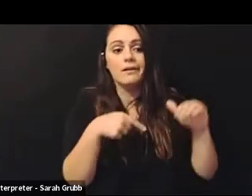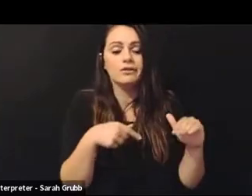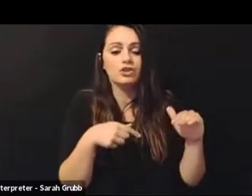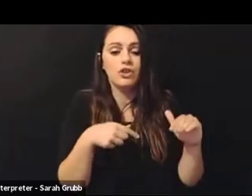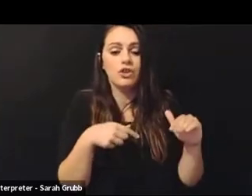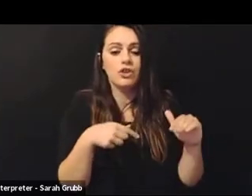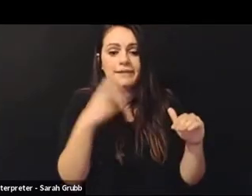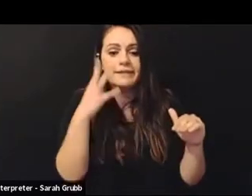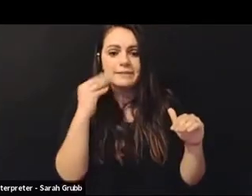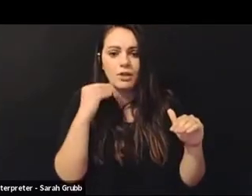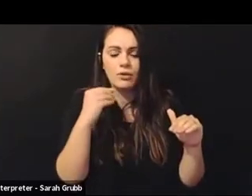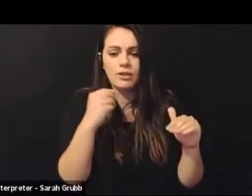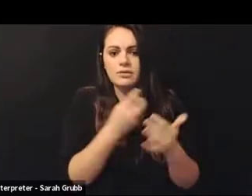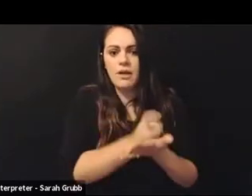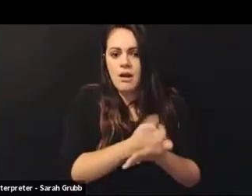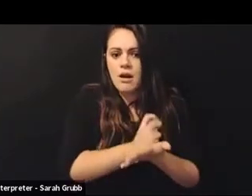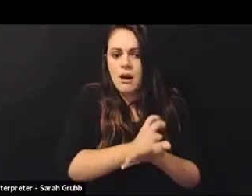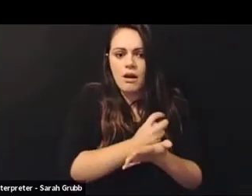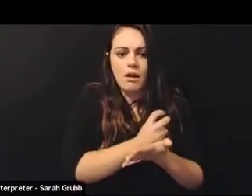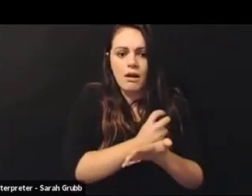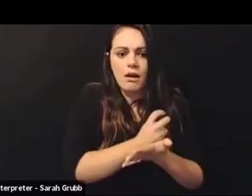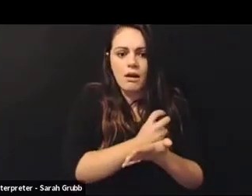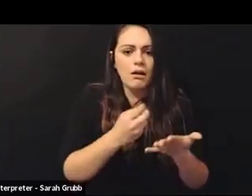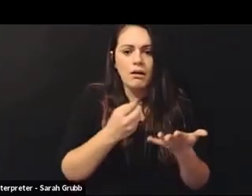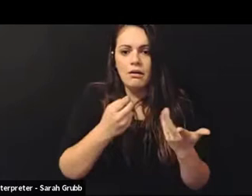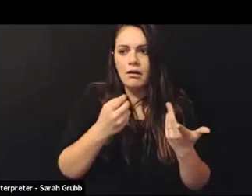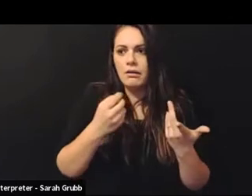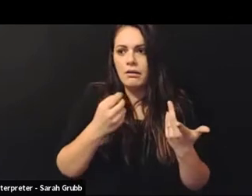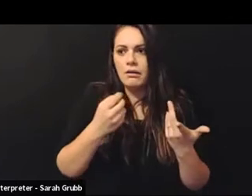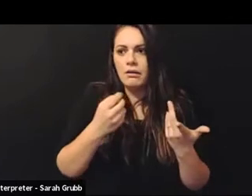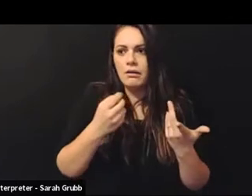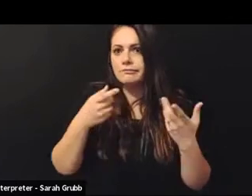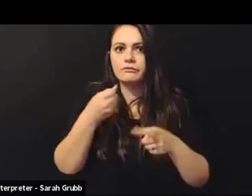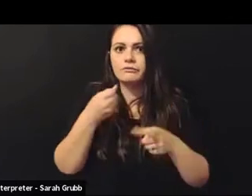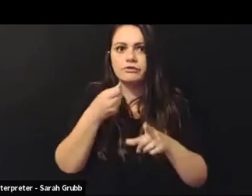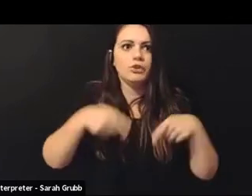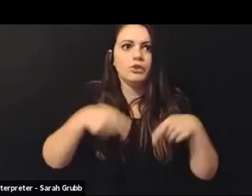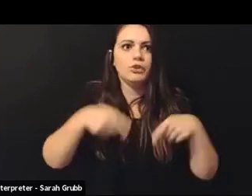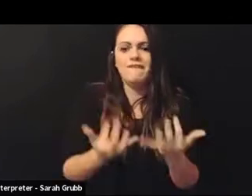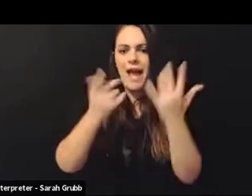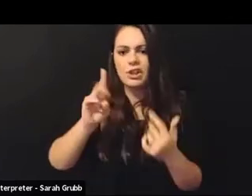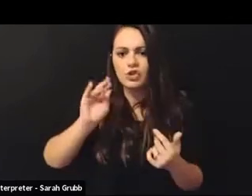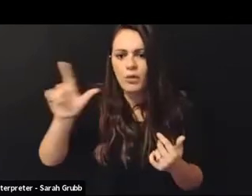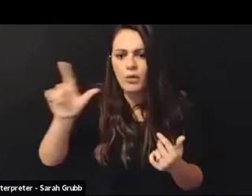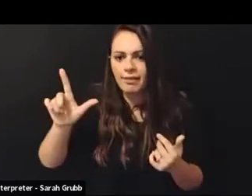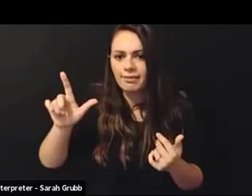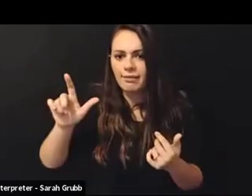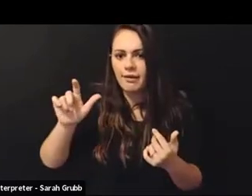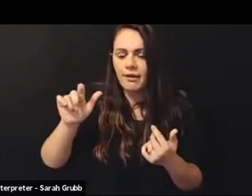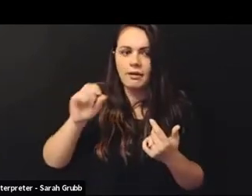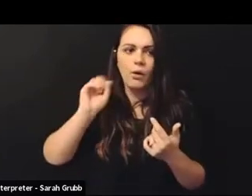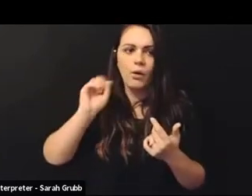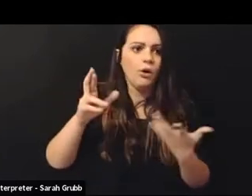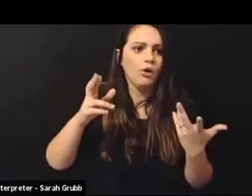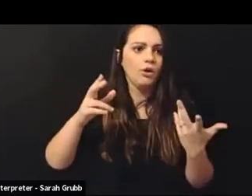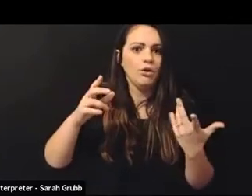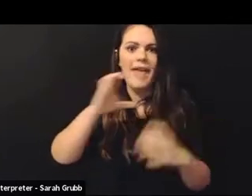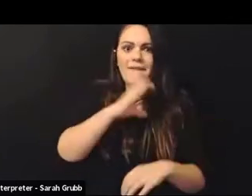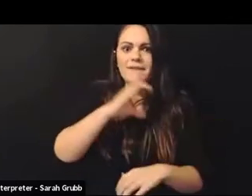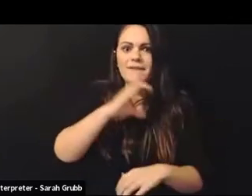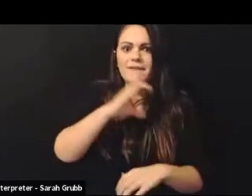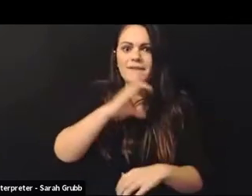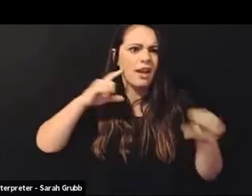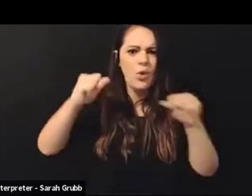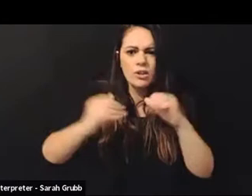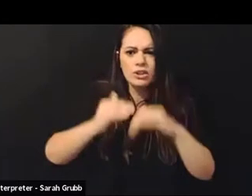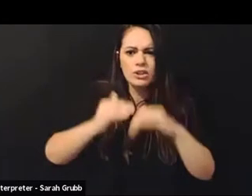an unexpected fire drill or something like that, or is in a noisy cafeteria and just can't handle all the lights and the